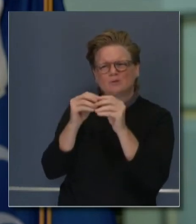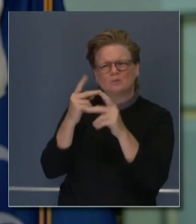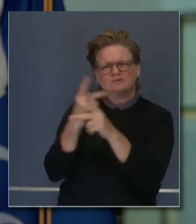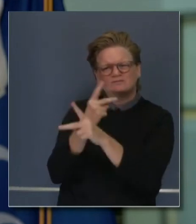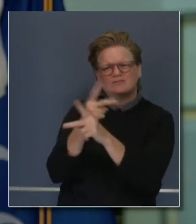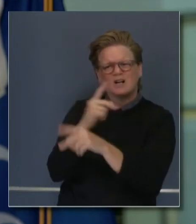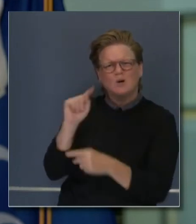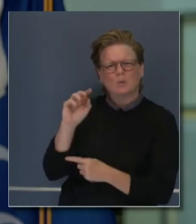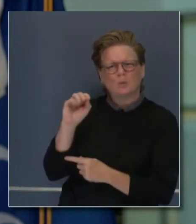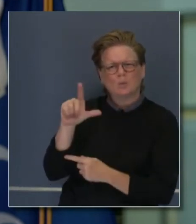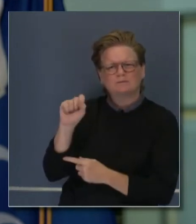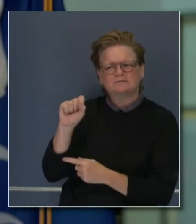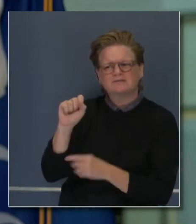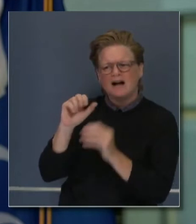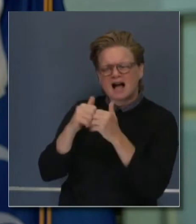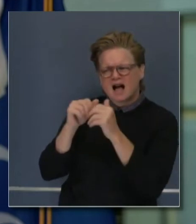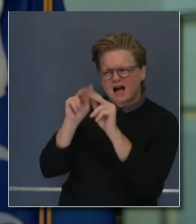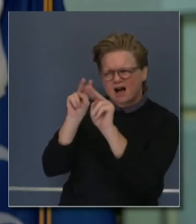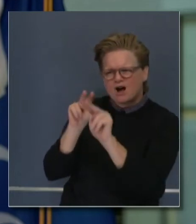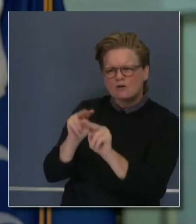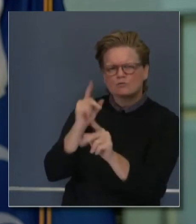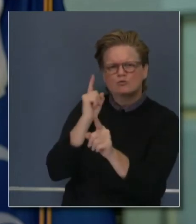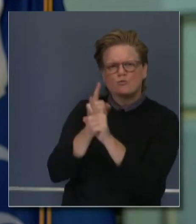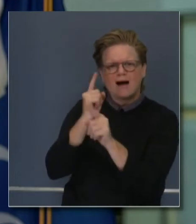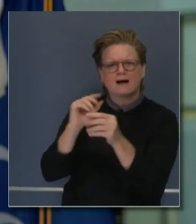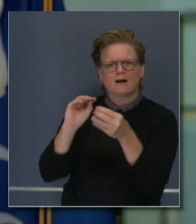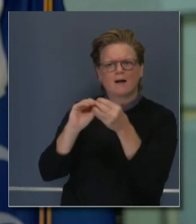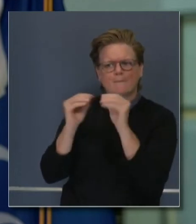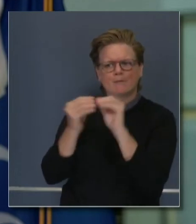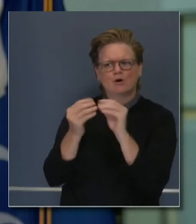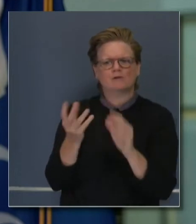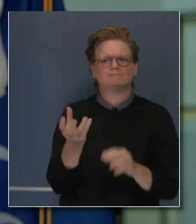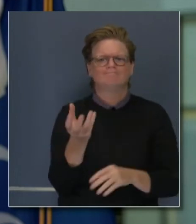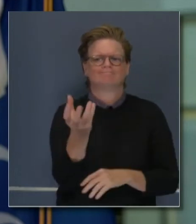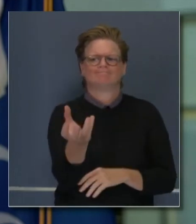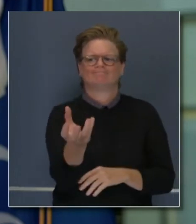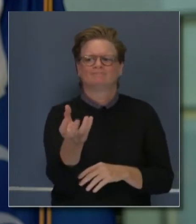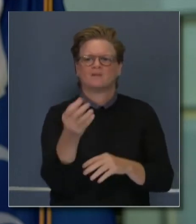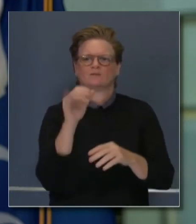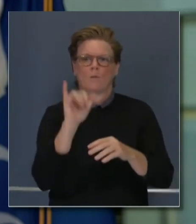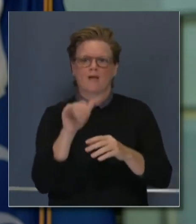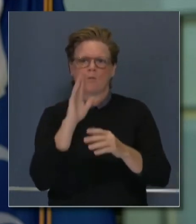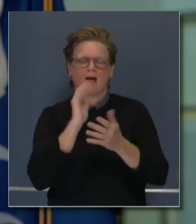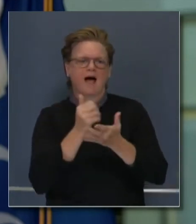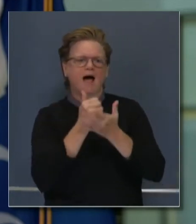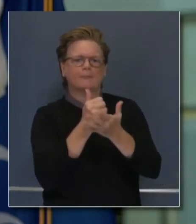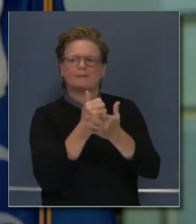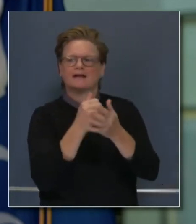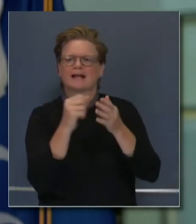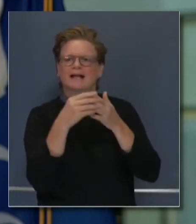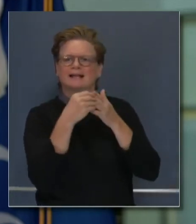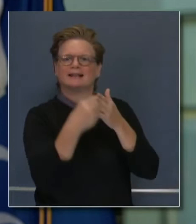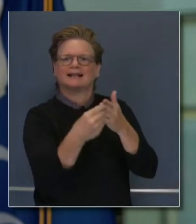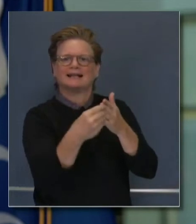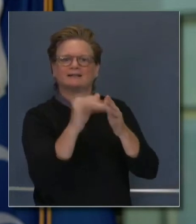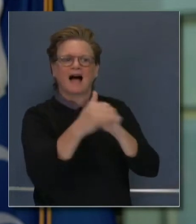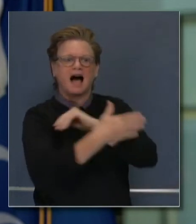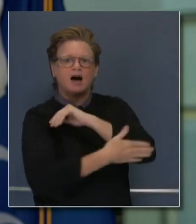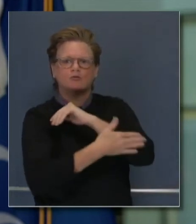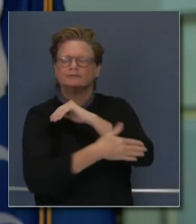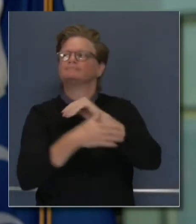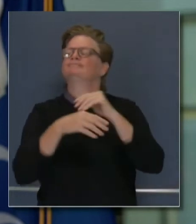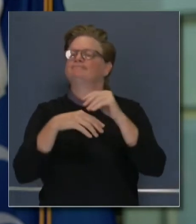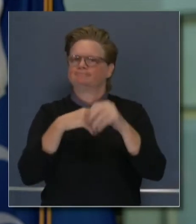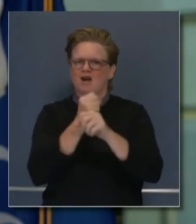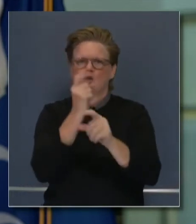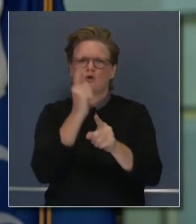rate down, their case numbers down. So in the vein of being simple, we chose these two metrics as